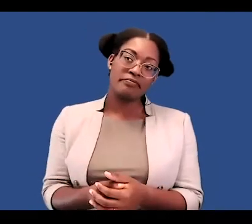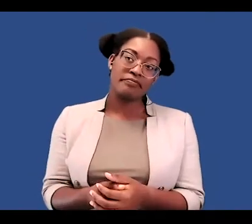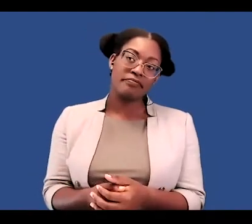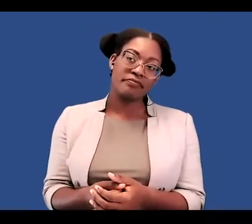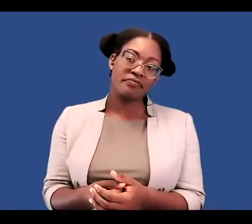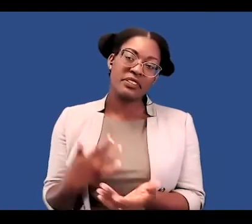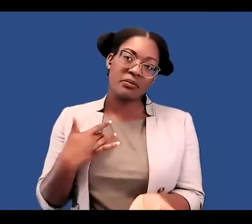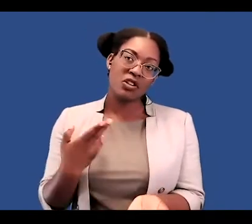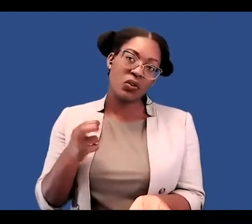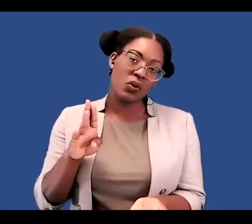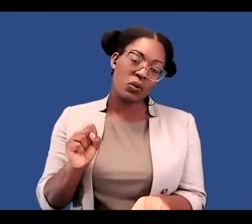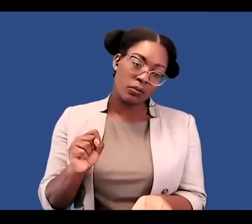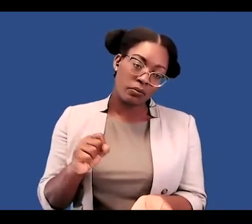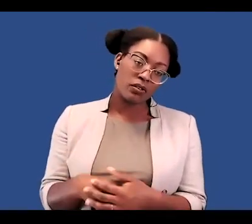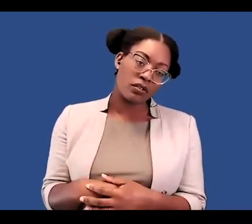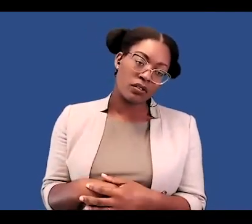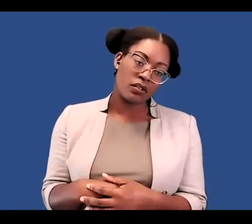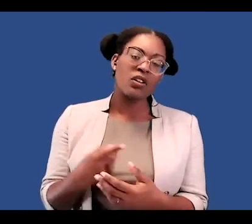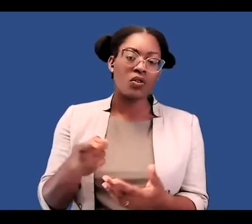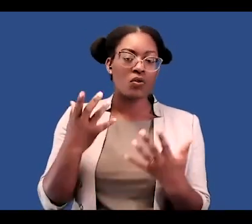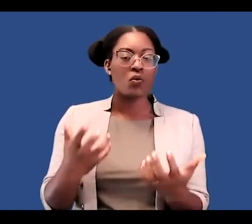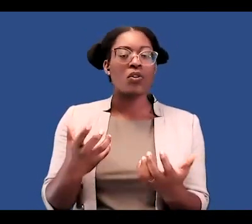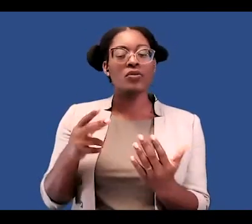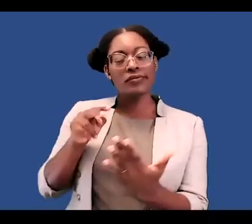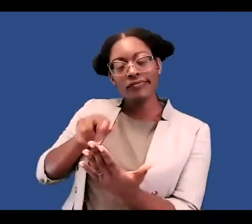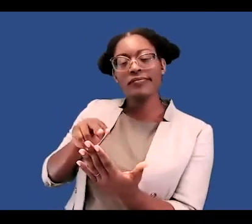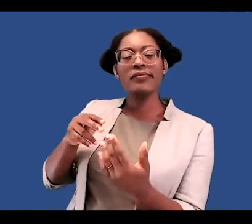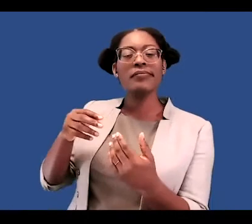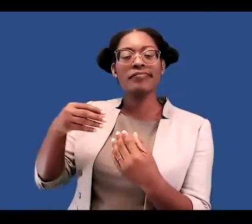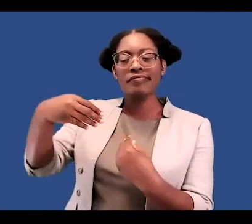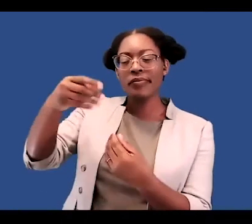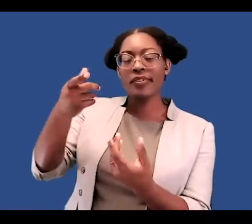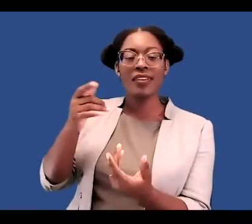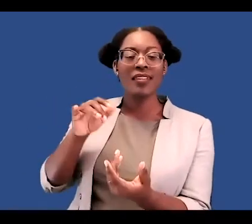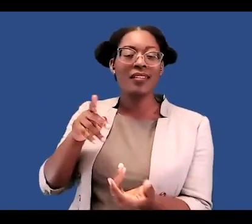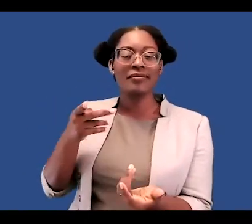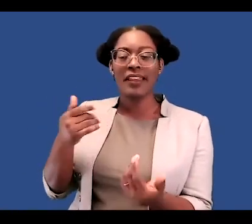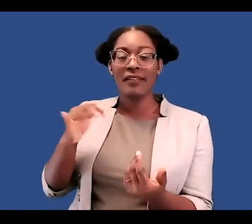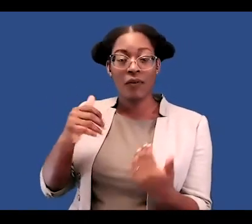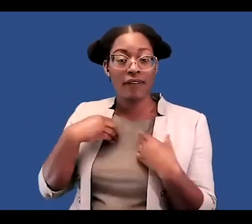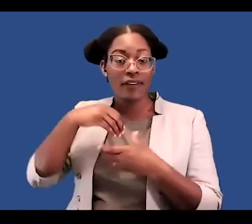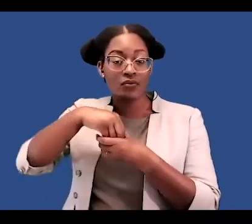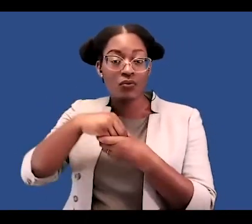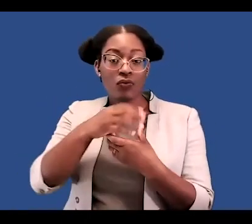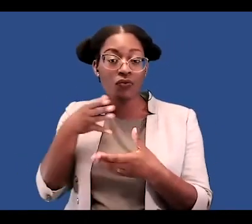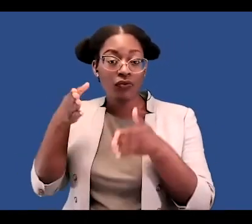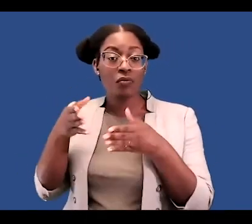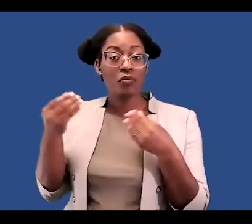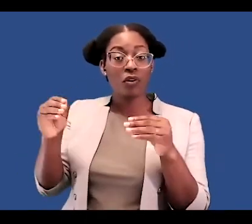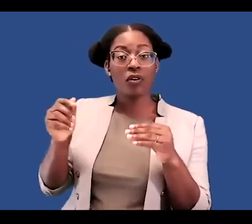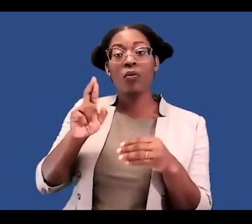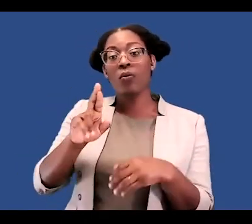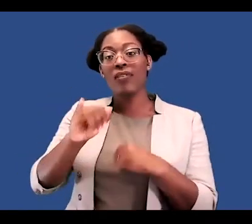are herbs. You want to look on the package. Like if you go to like a indoor farmers market, most of the times